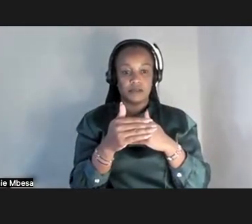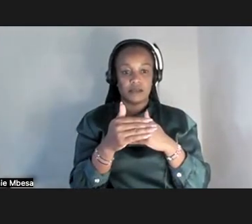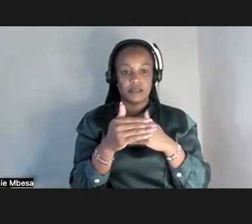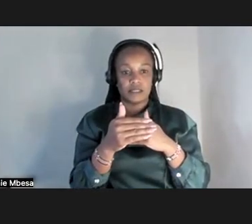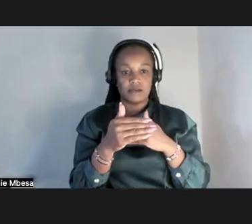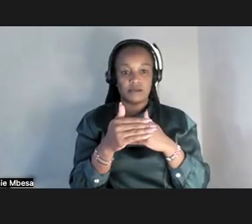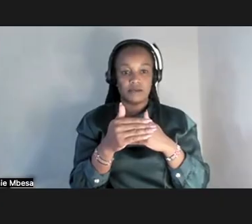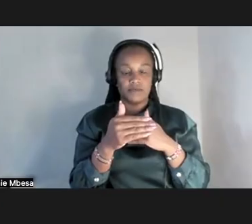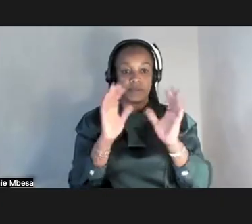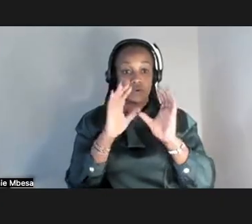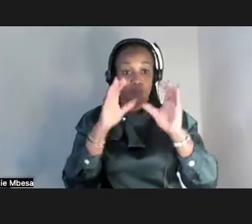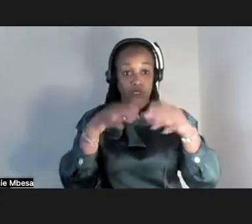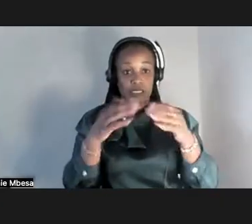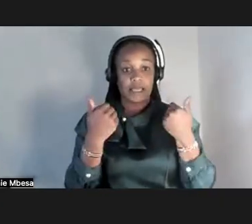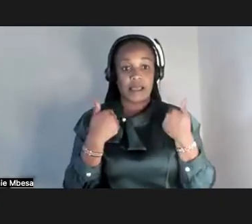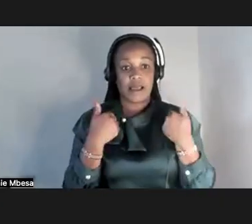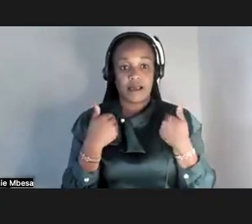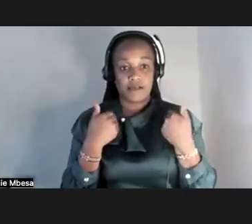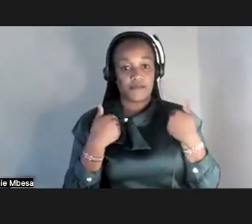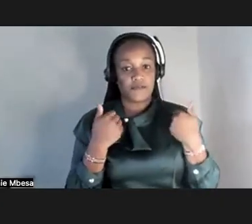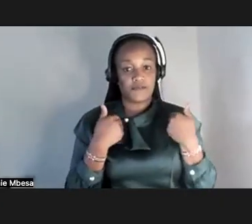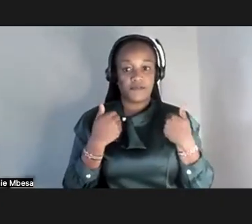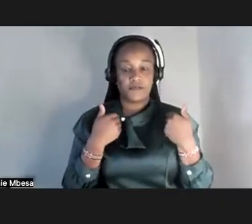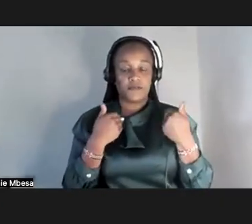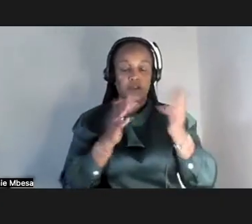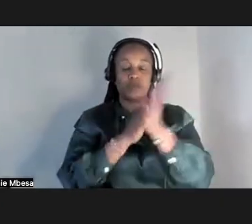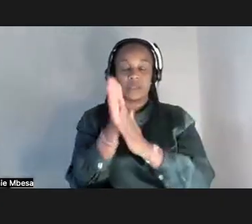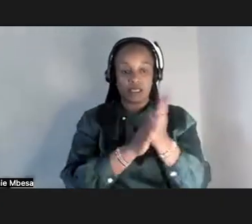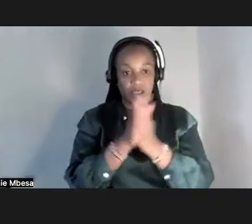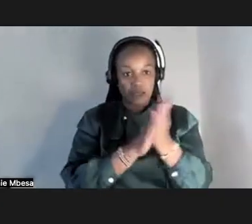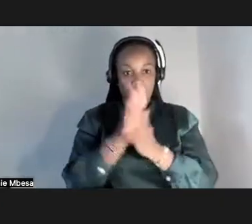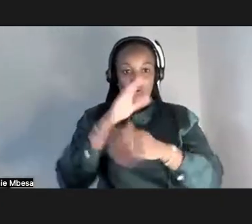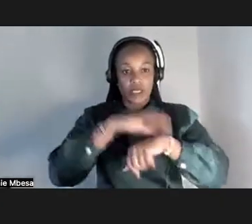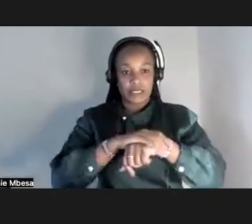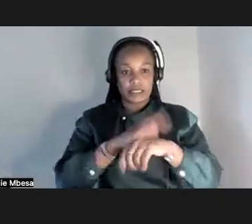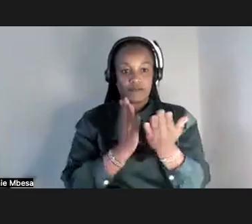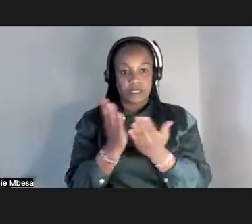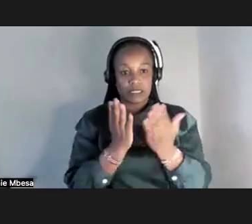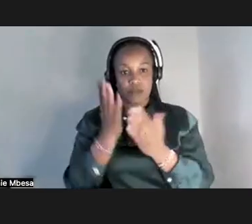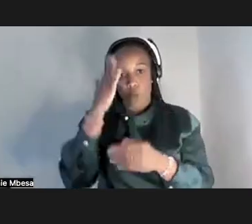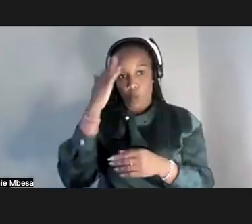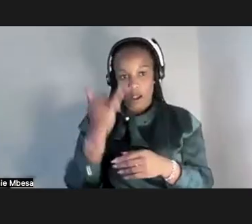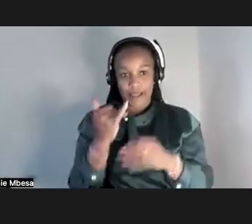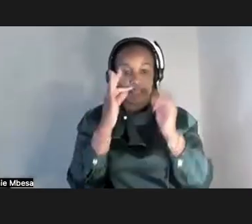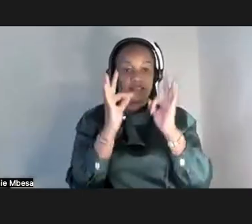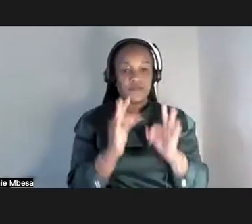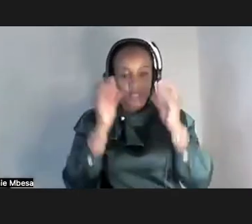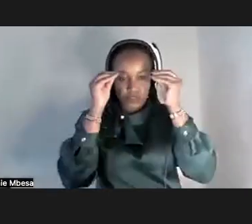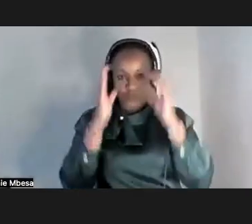the communities are like eager to get services, because with the students coming to rotate